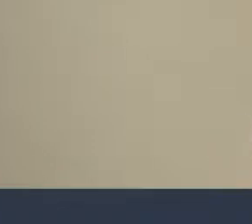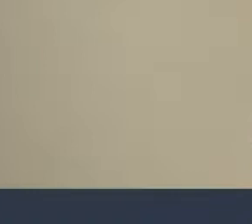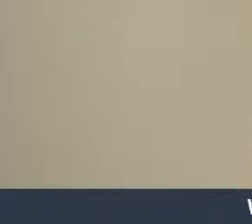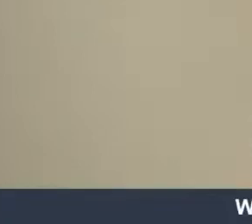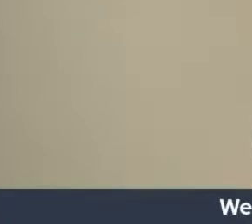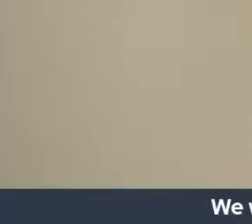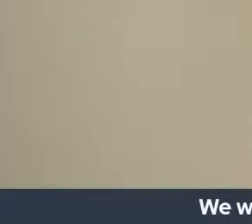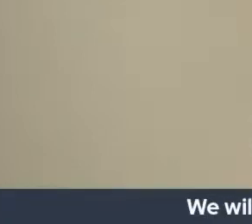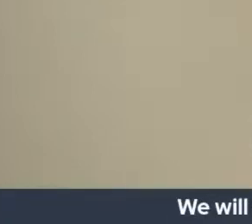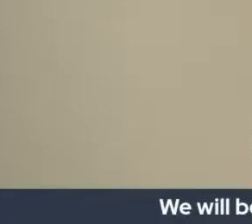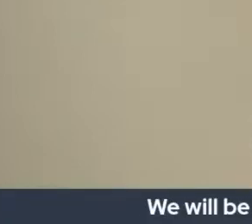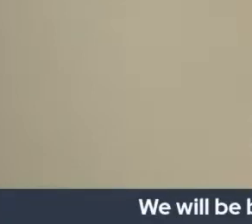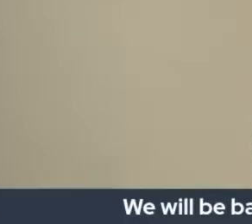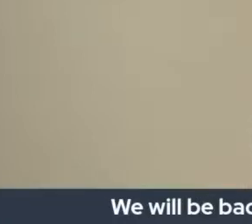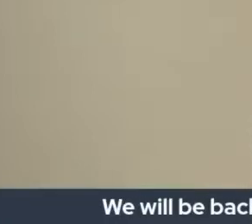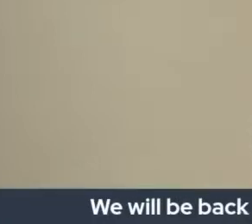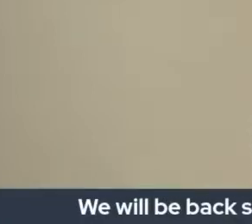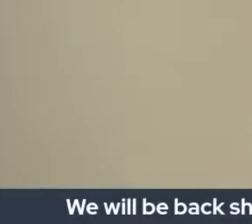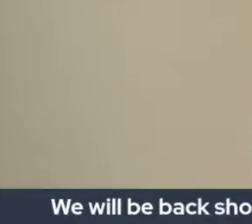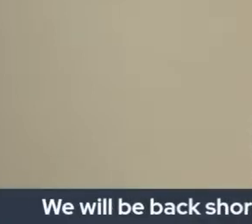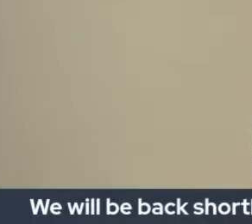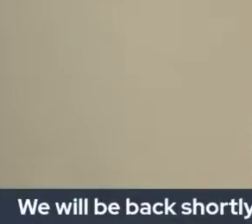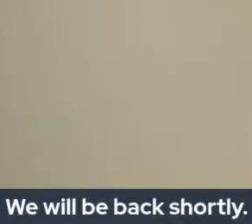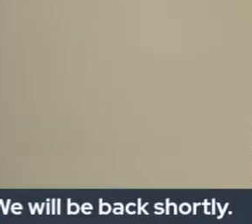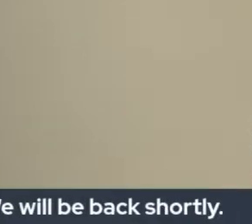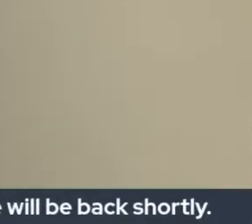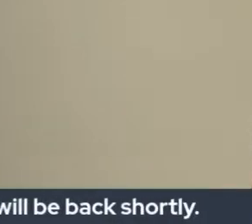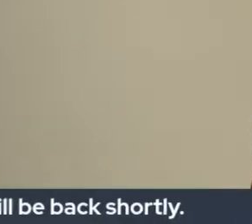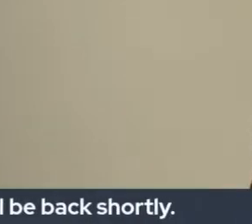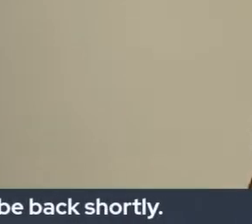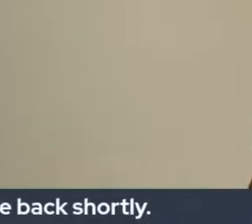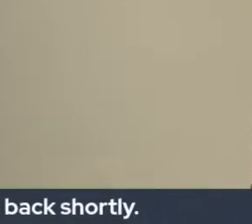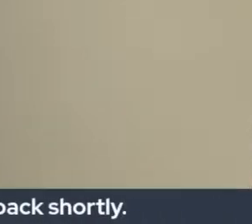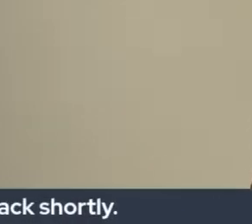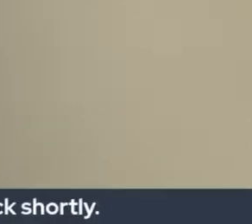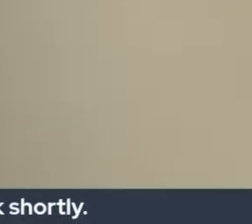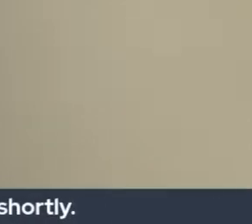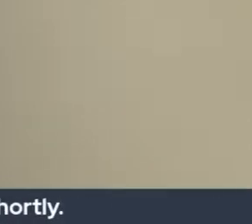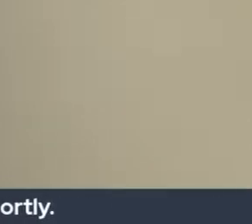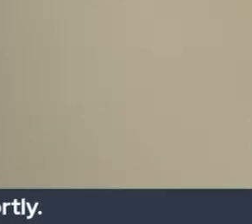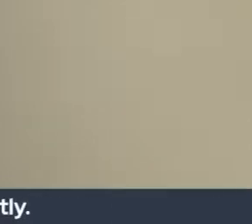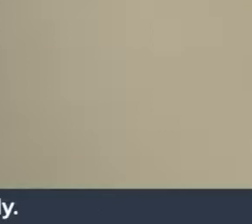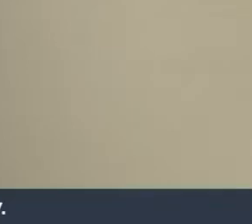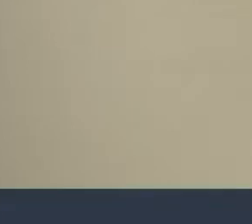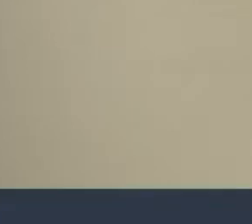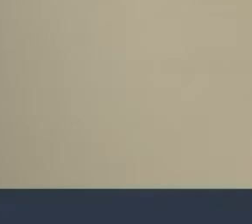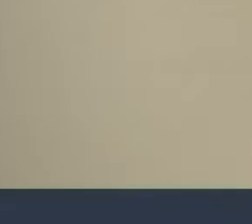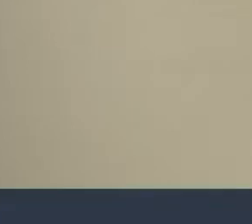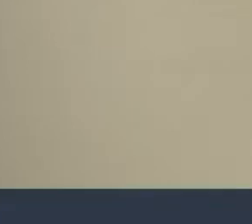the situation that has been going on there with respect to environmental